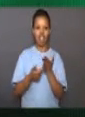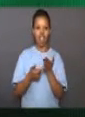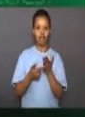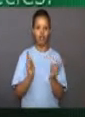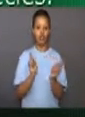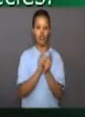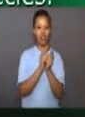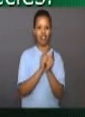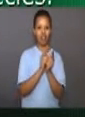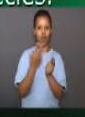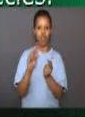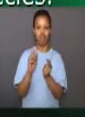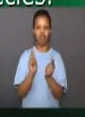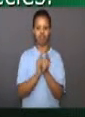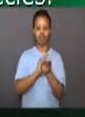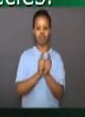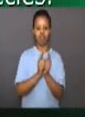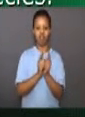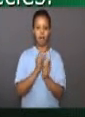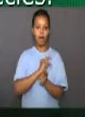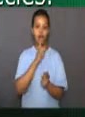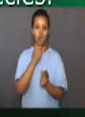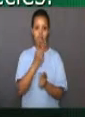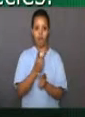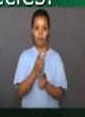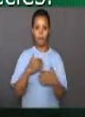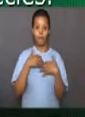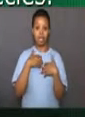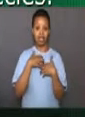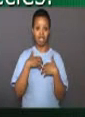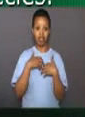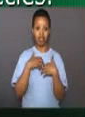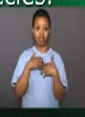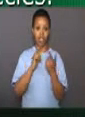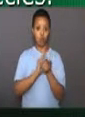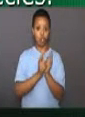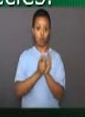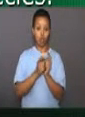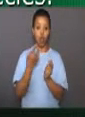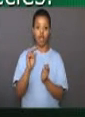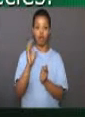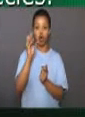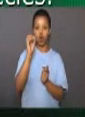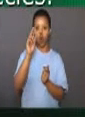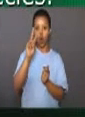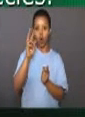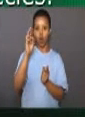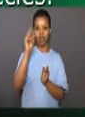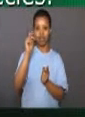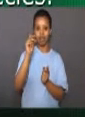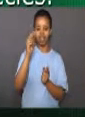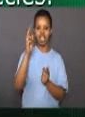behavior. Courtship in animals is behavior that results in mating and